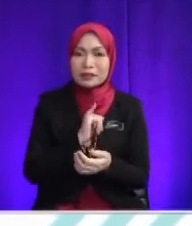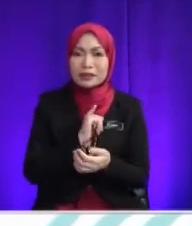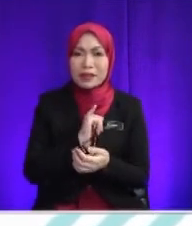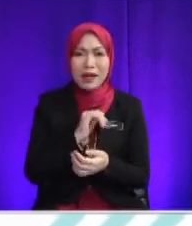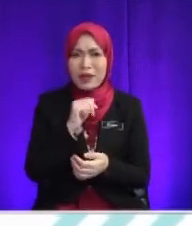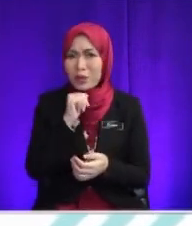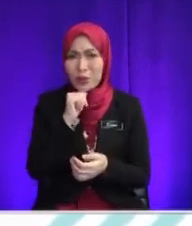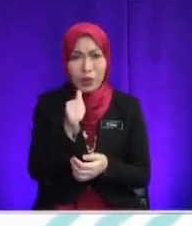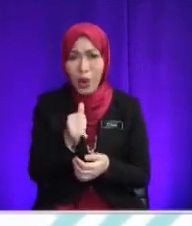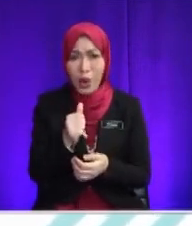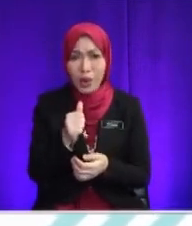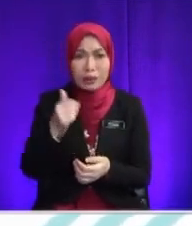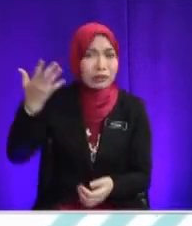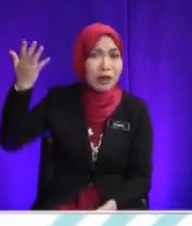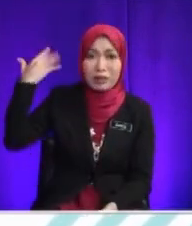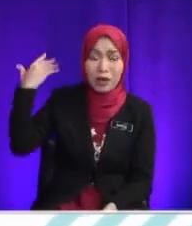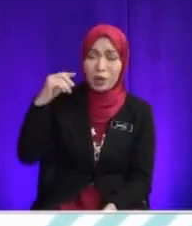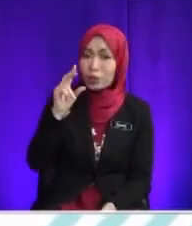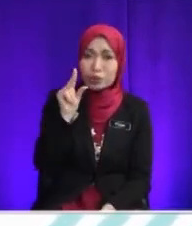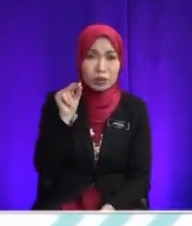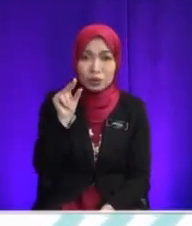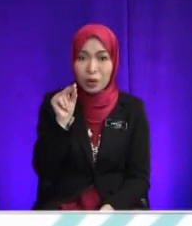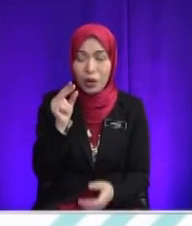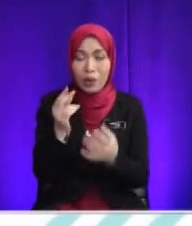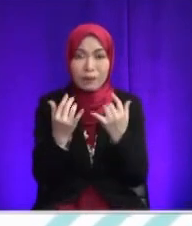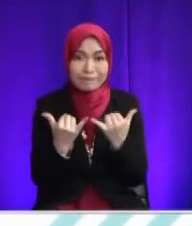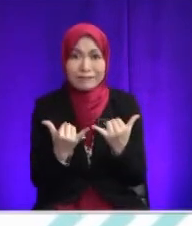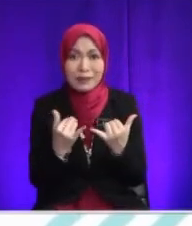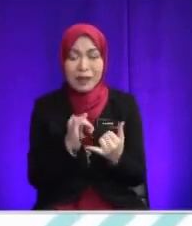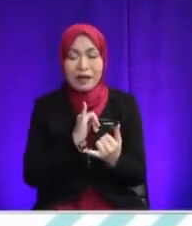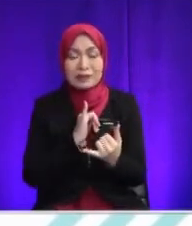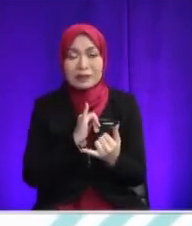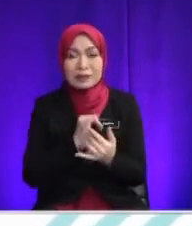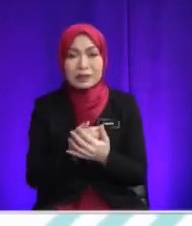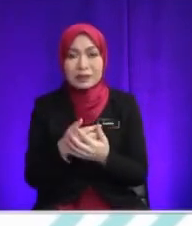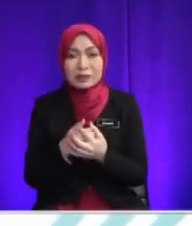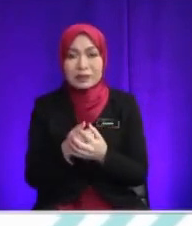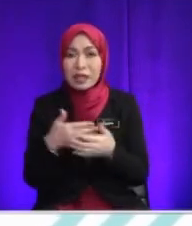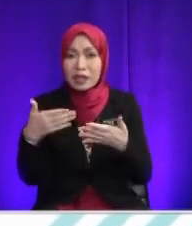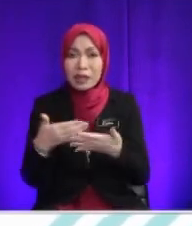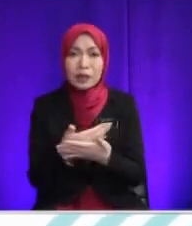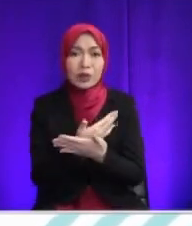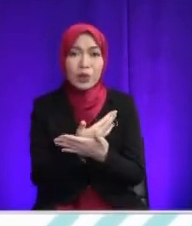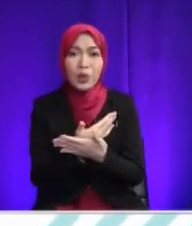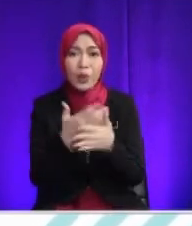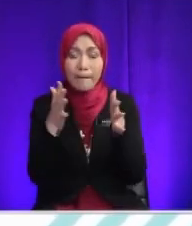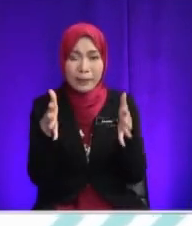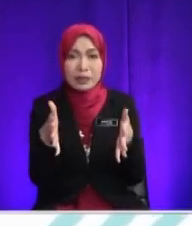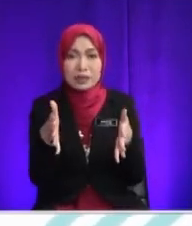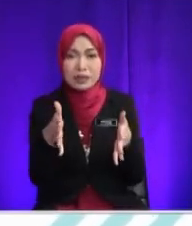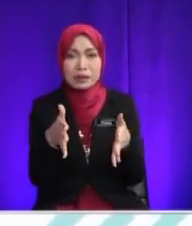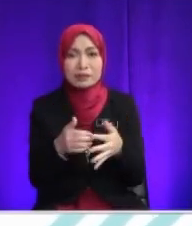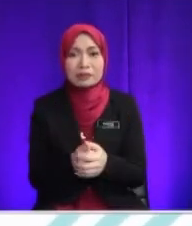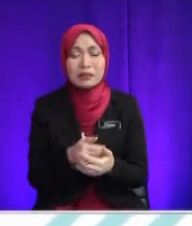better person and much happier for it. But people still don't trust me. They ought to give me a second chance, but they don't.